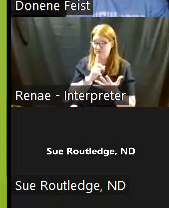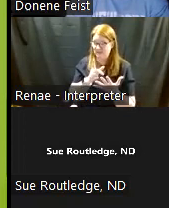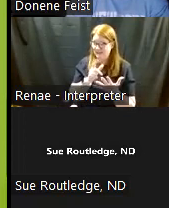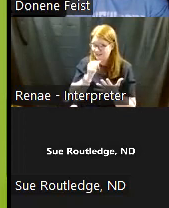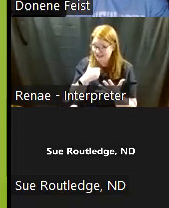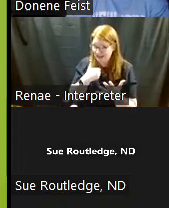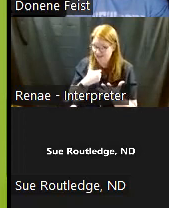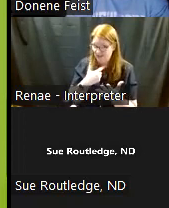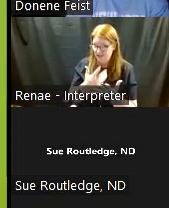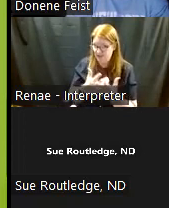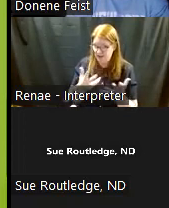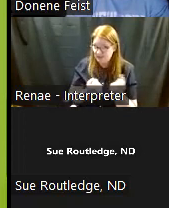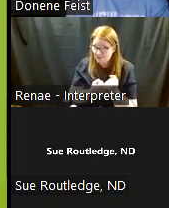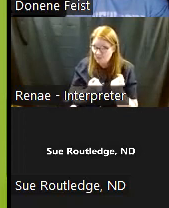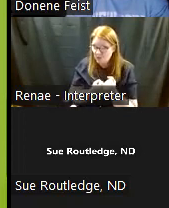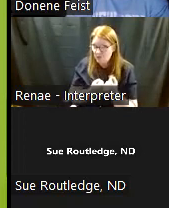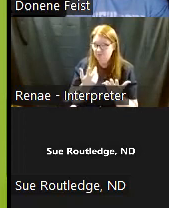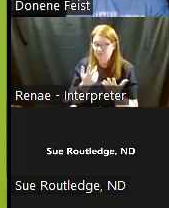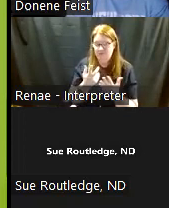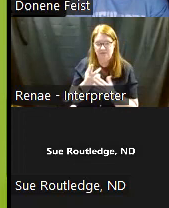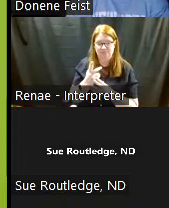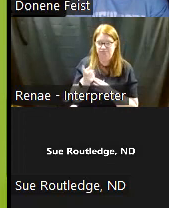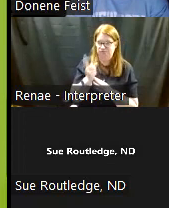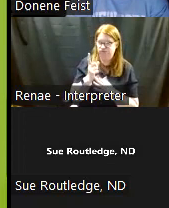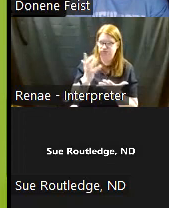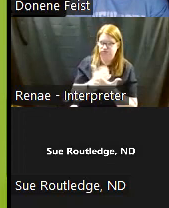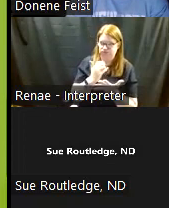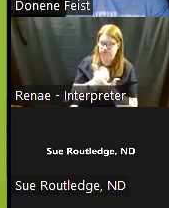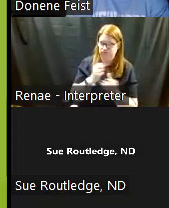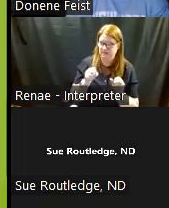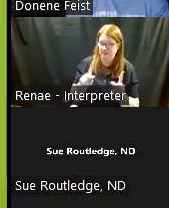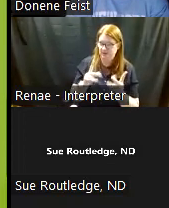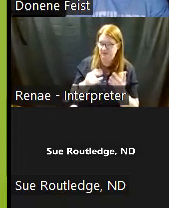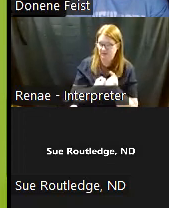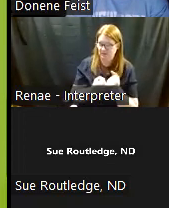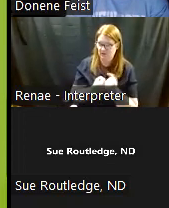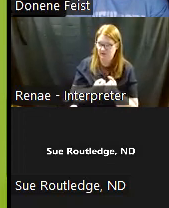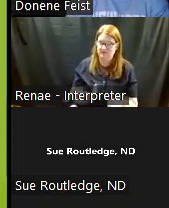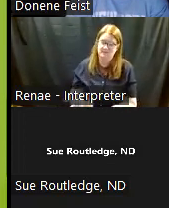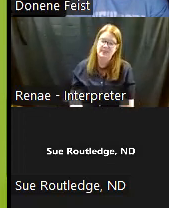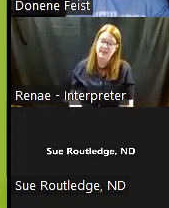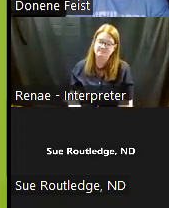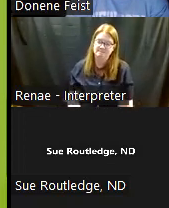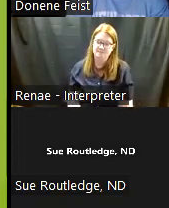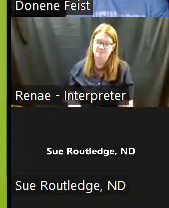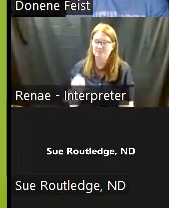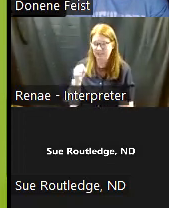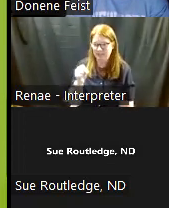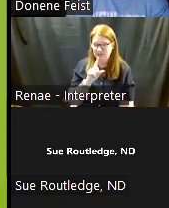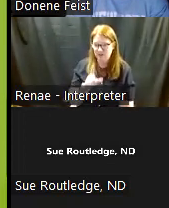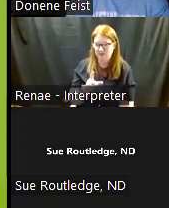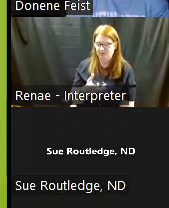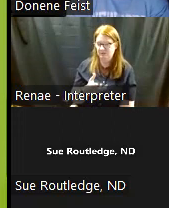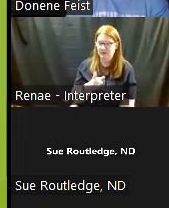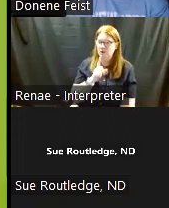supports. So the sooner the better. I'm here to say it too. So Yeah, for thank you sure. so much. It